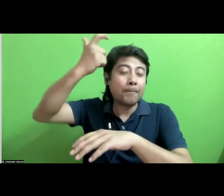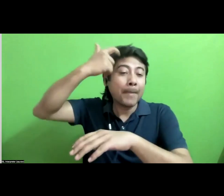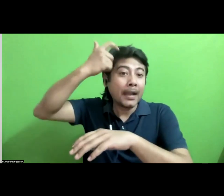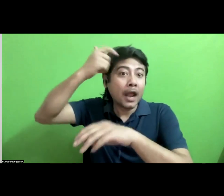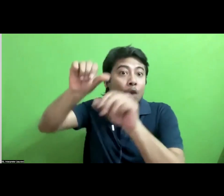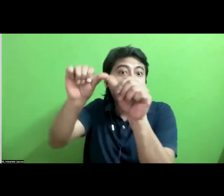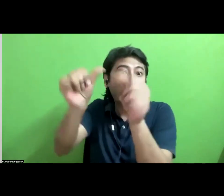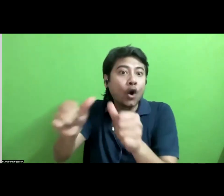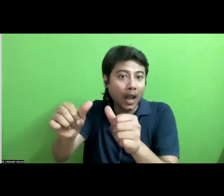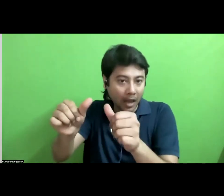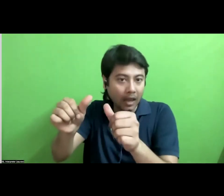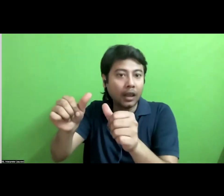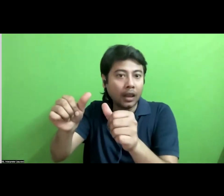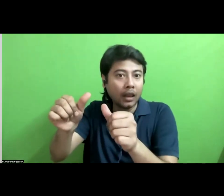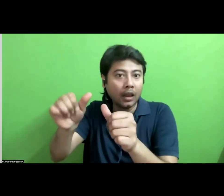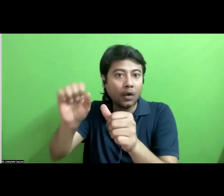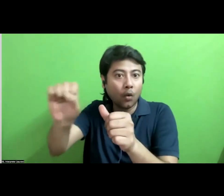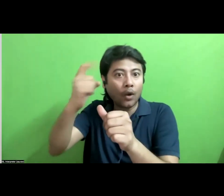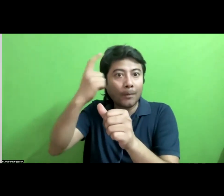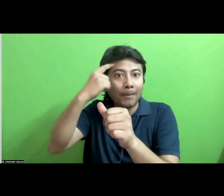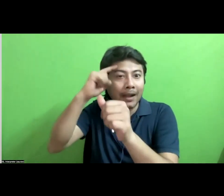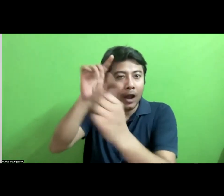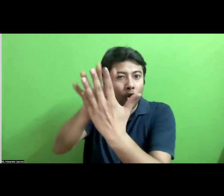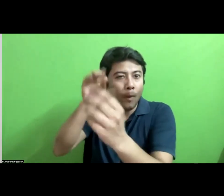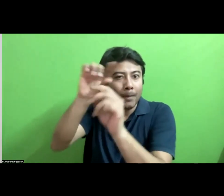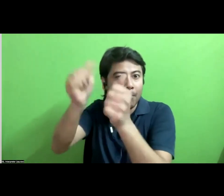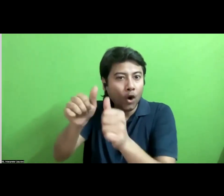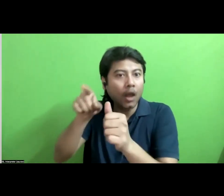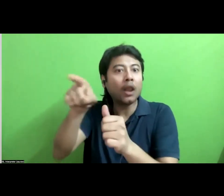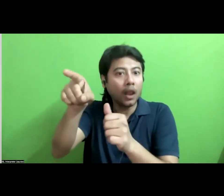options yes, no, somewhat.